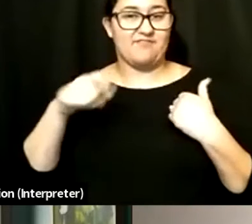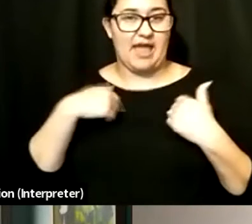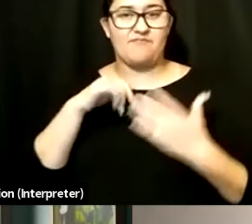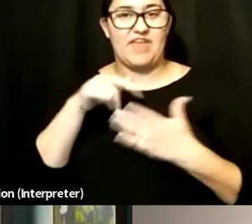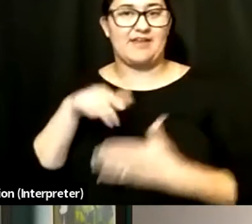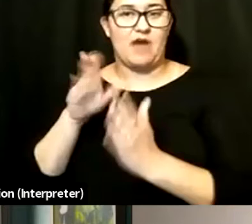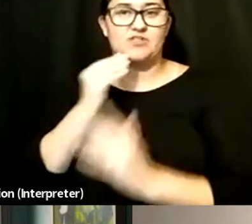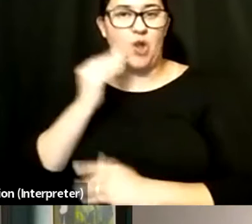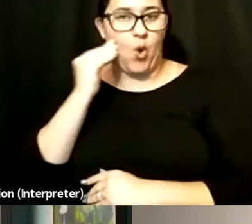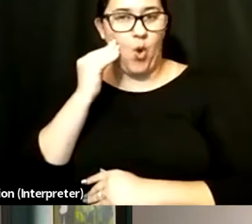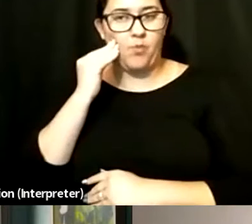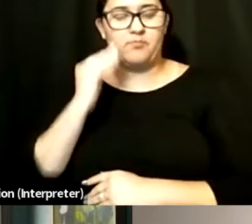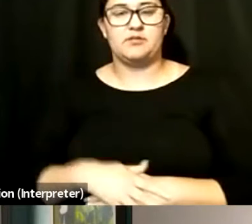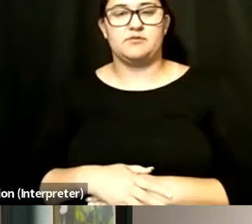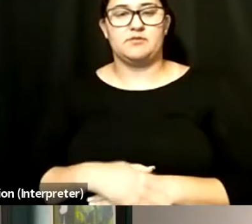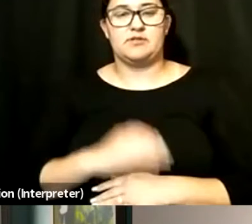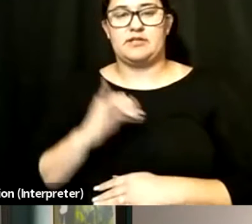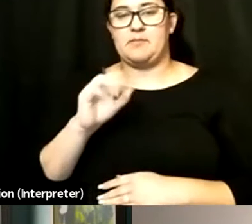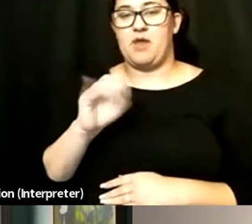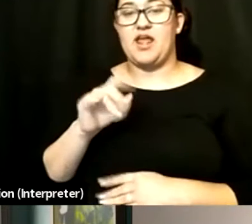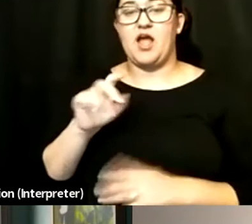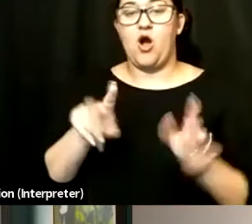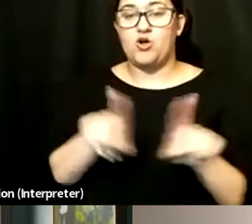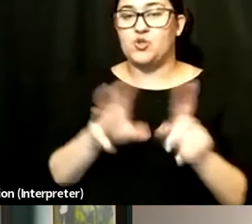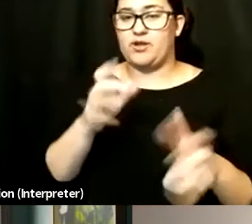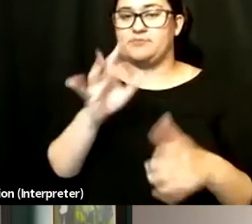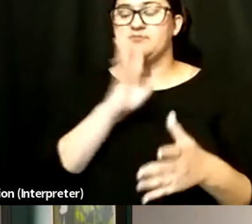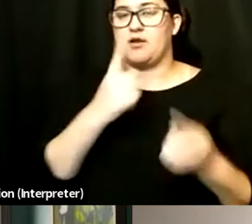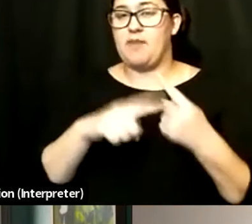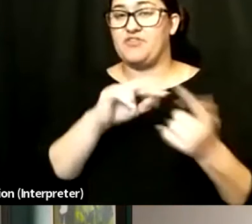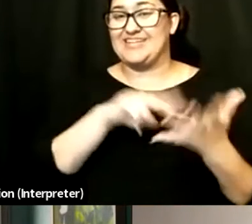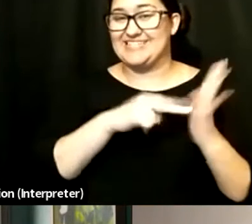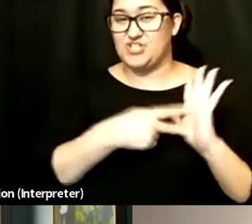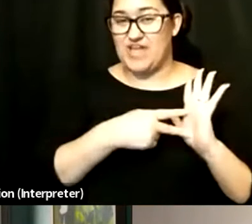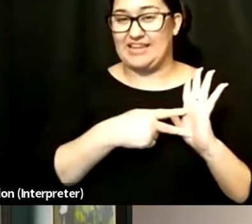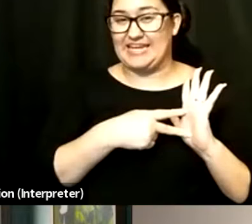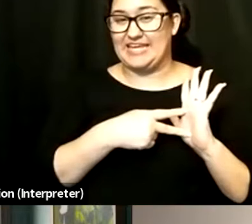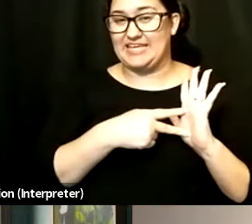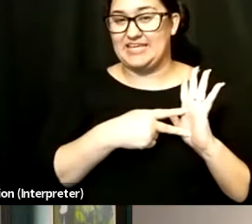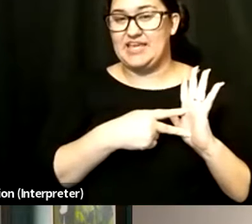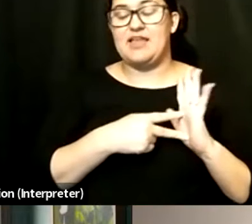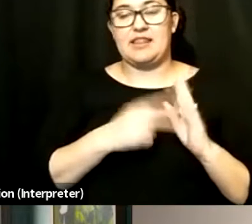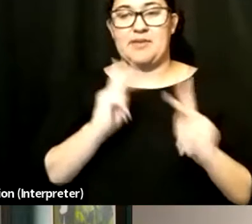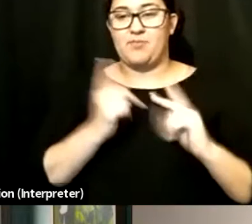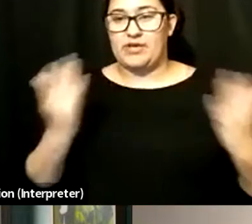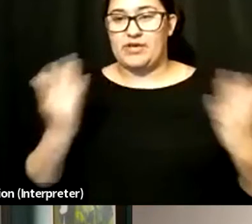Yeah, and I just wanted to touch a little bit upon about like the intentionality, because like I think Mia and everybody here really just like